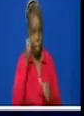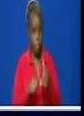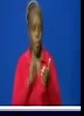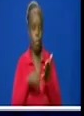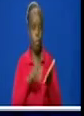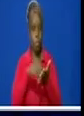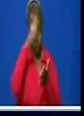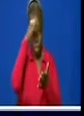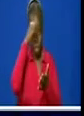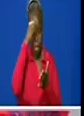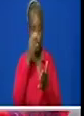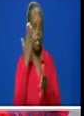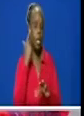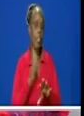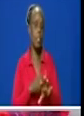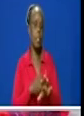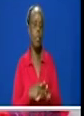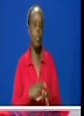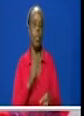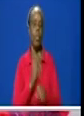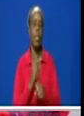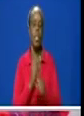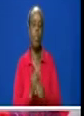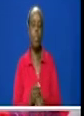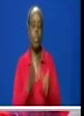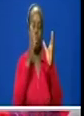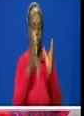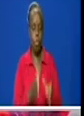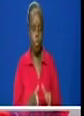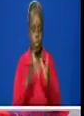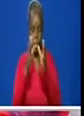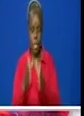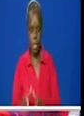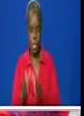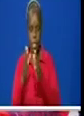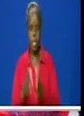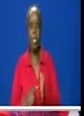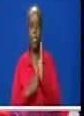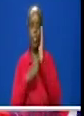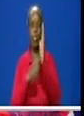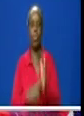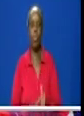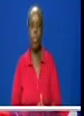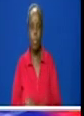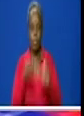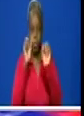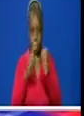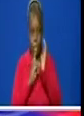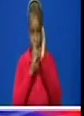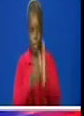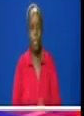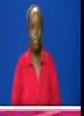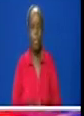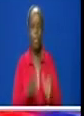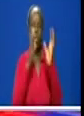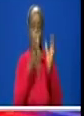time. Yes. We stack up some boxes. Yes. To show. Mm-hmm. Can I demonstrate? Yes, go ahead. We stack up some